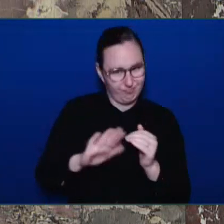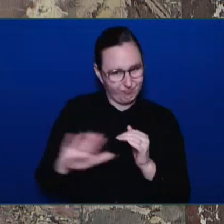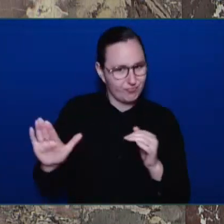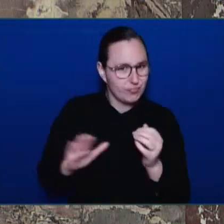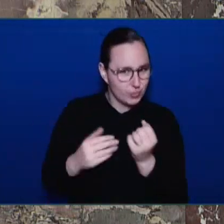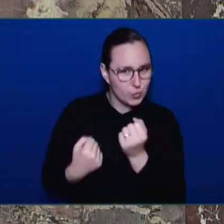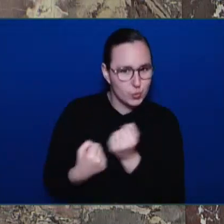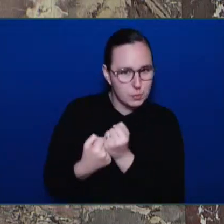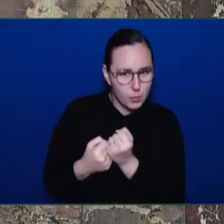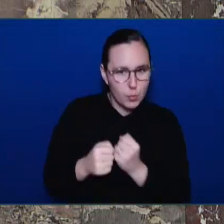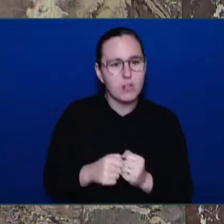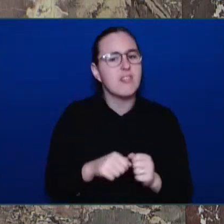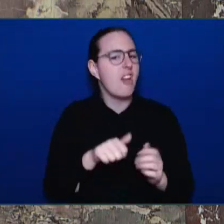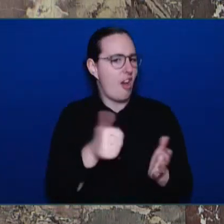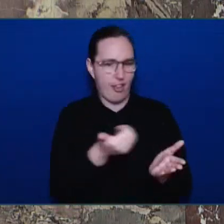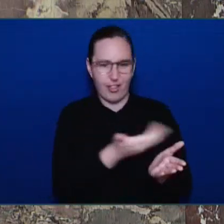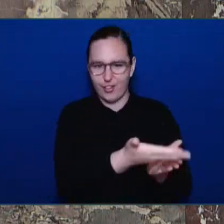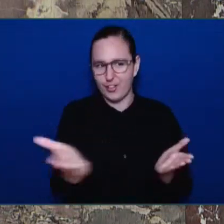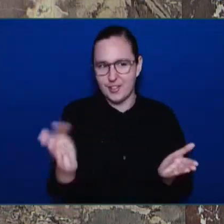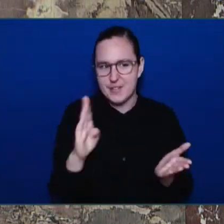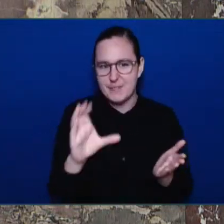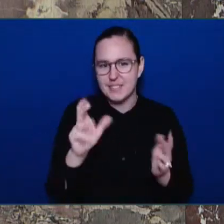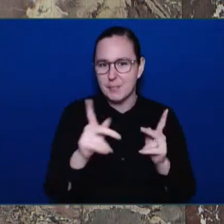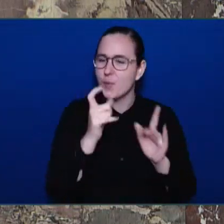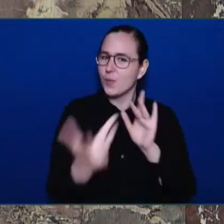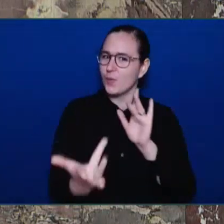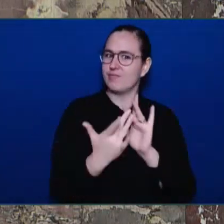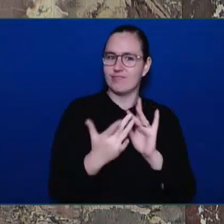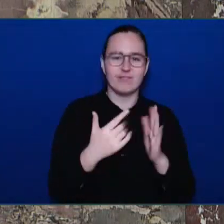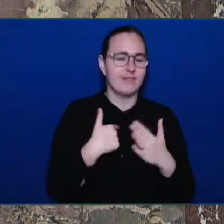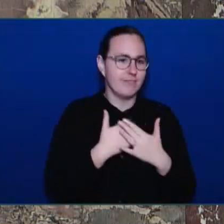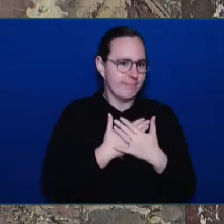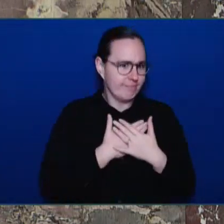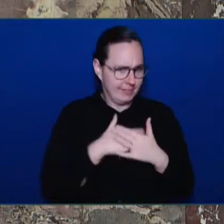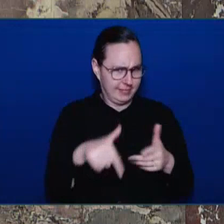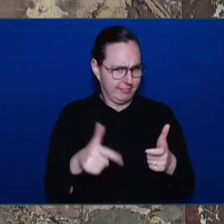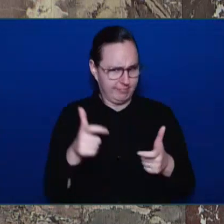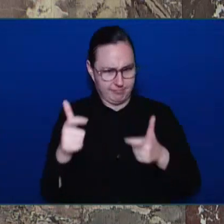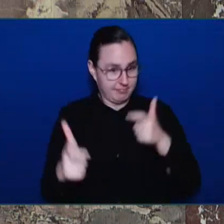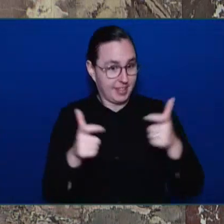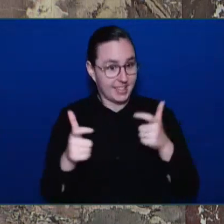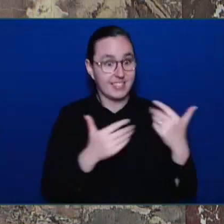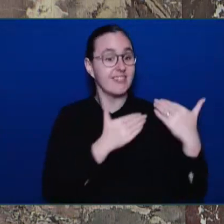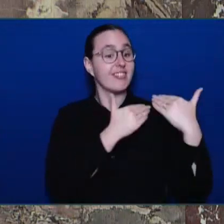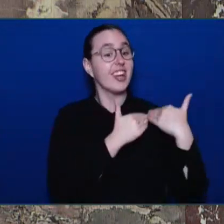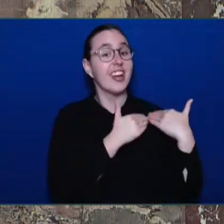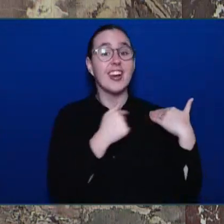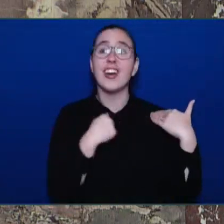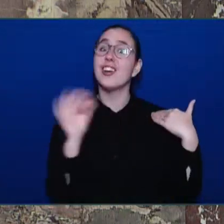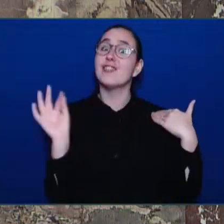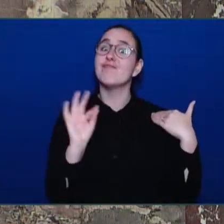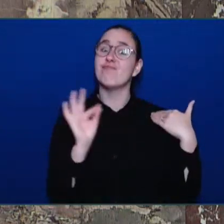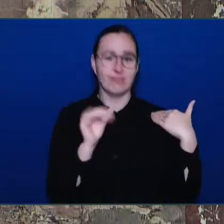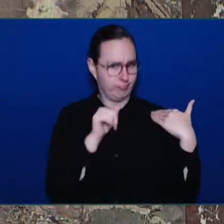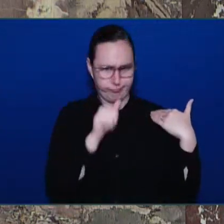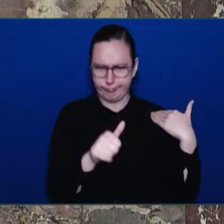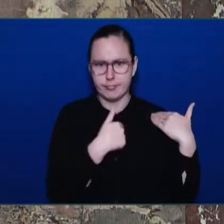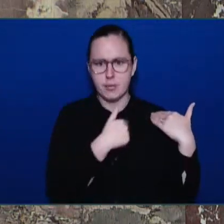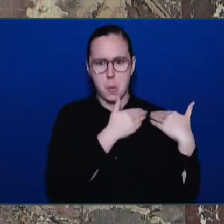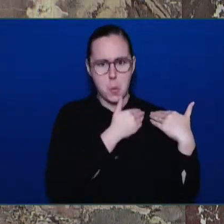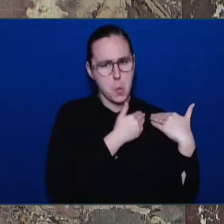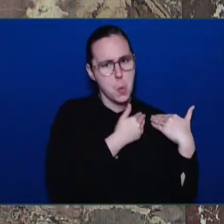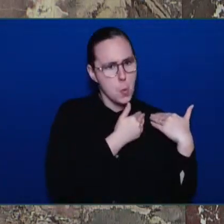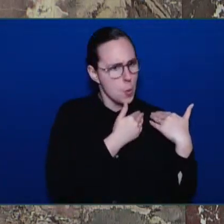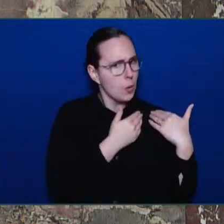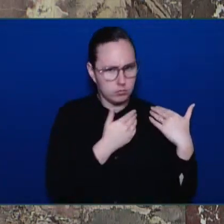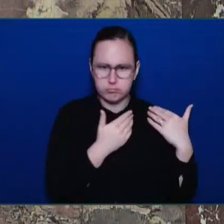a massive responsibility, and I feel the weight to deliver for British Columbians in this job. The member